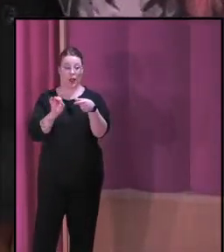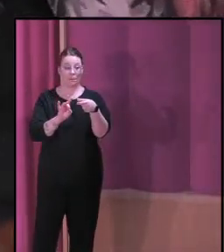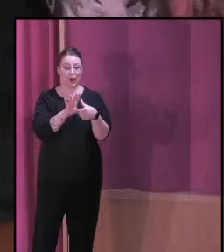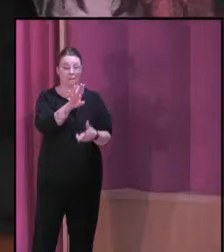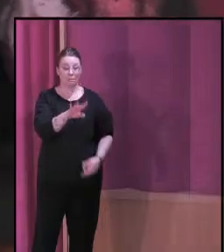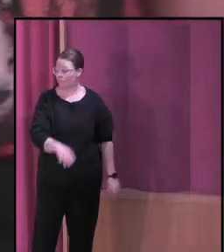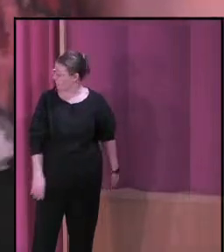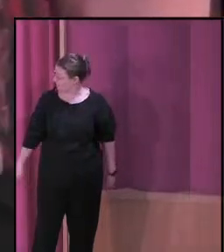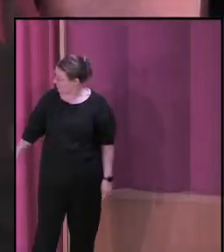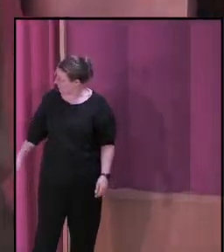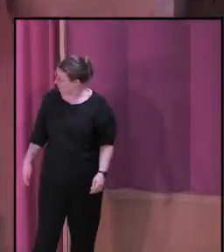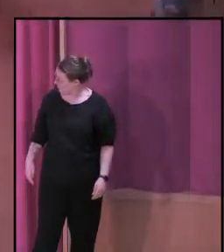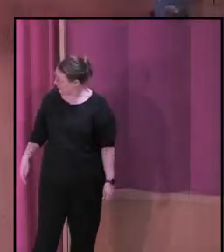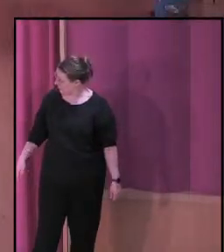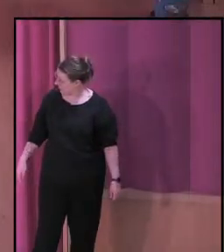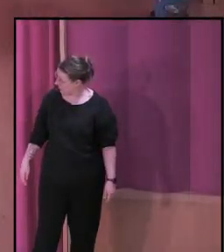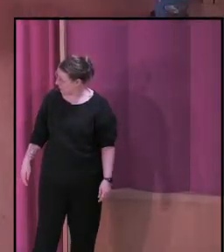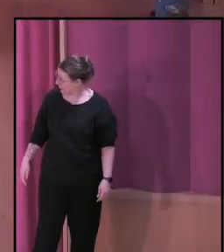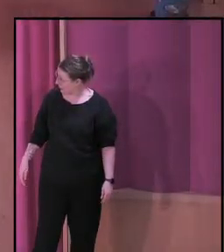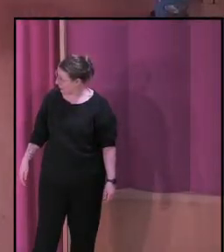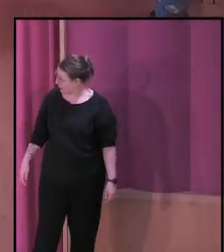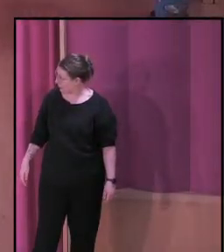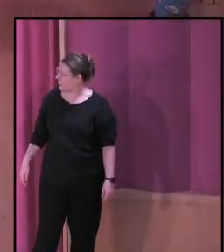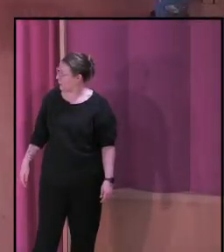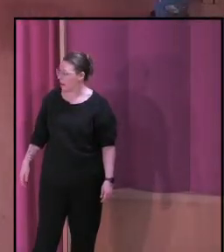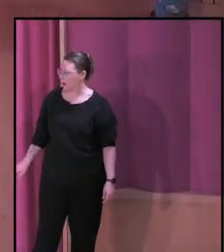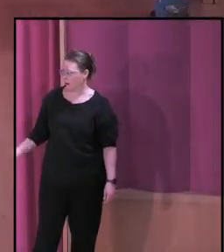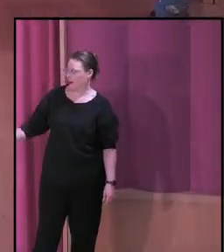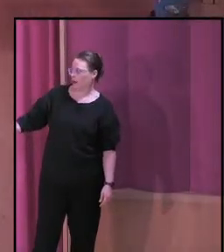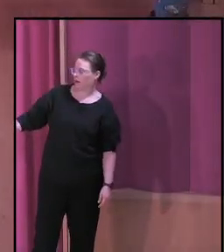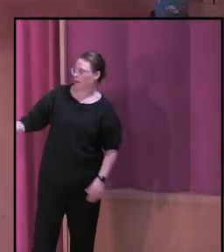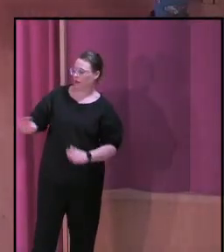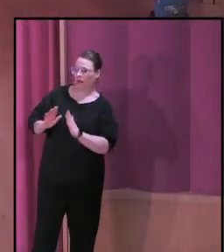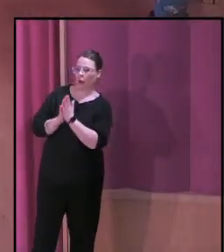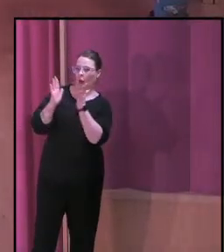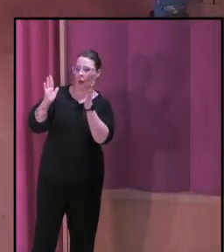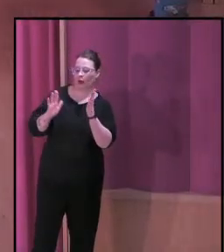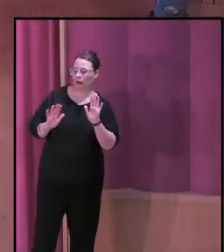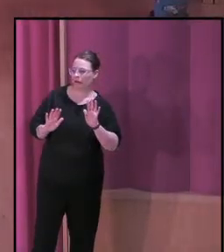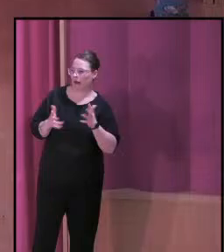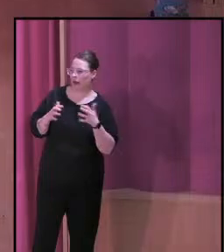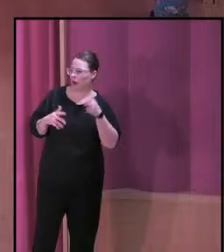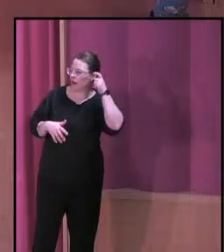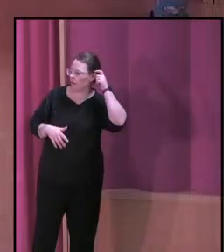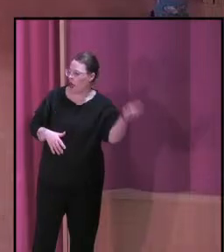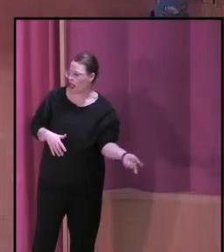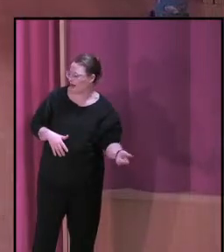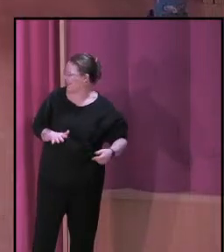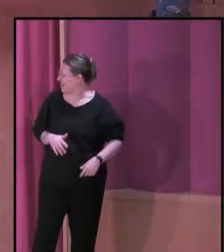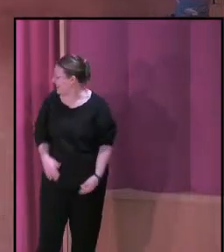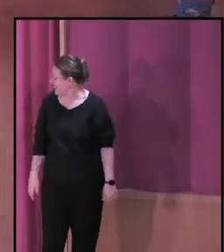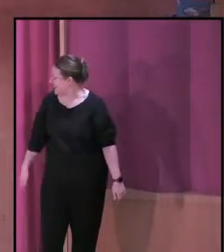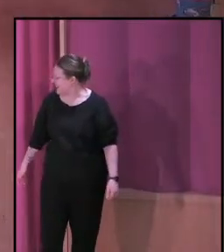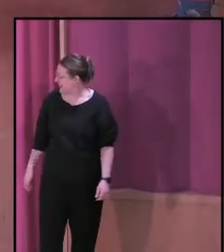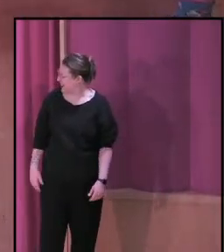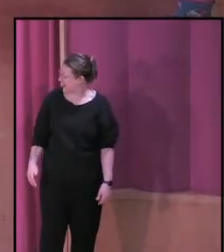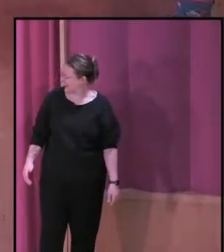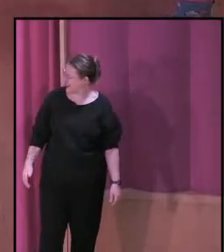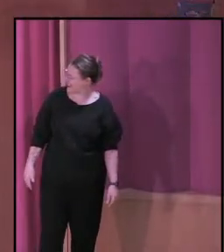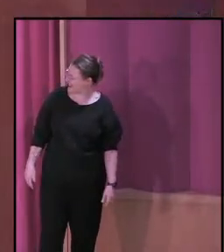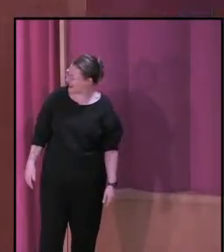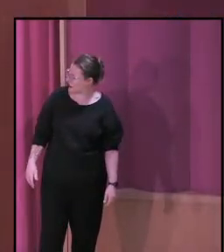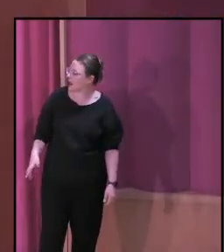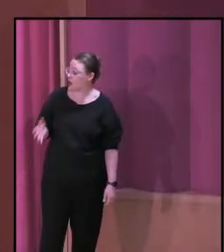off. Give me 5. Oh, man, I got lucky. I thought I already said no more 5s for Miko. All right, so you're going to